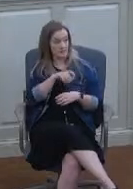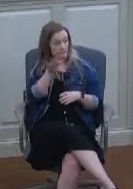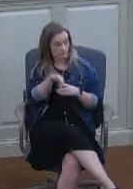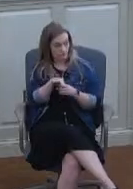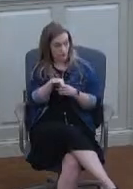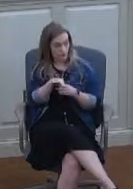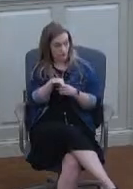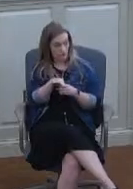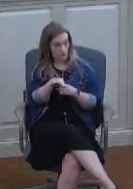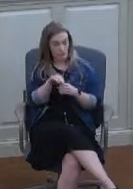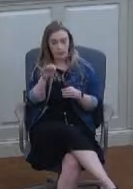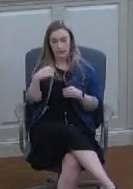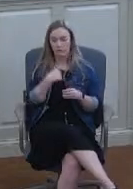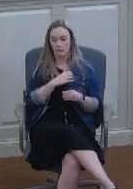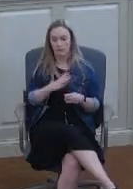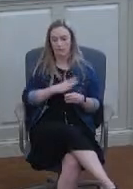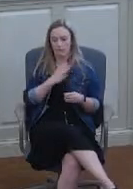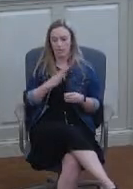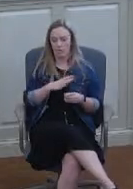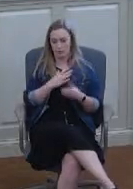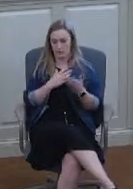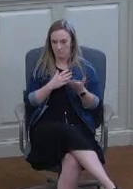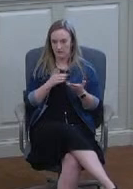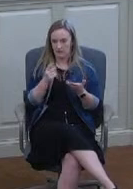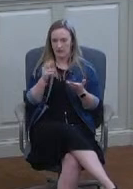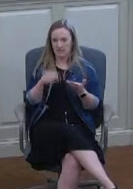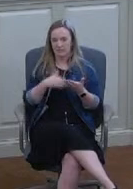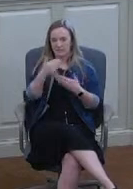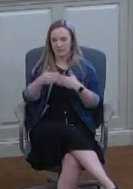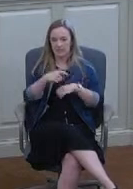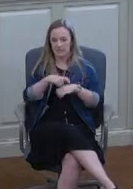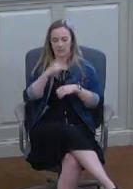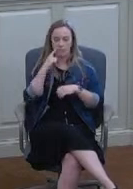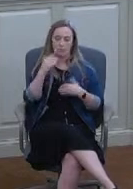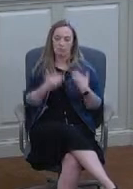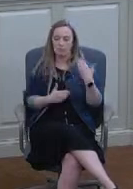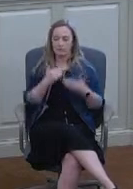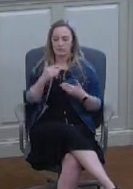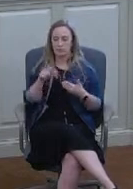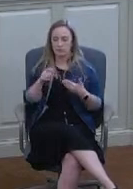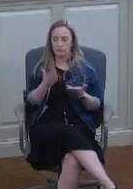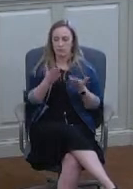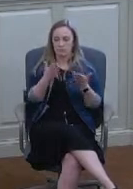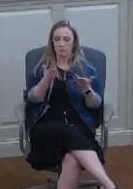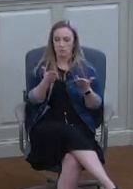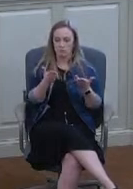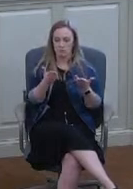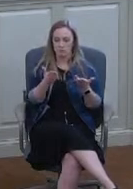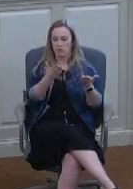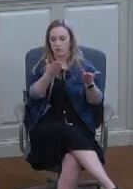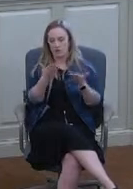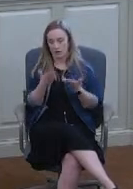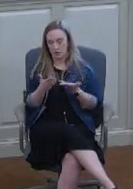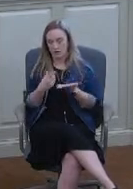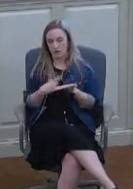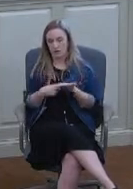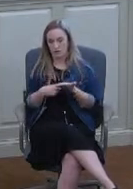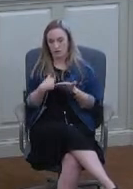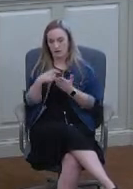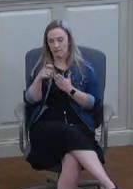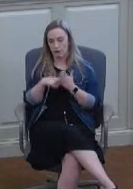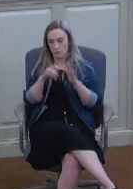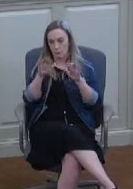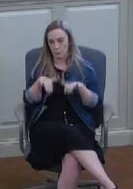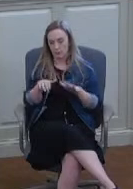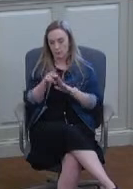we formally put it on the table, then just next time, as a matter of procedure, you'll need a motion to bring it off the table, and then have the written resolution,